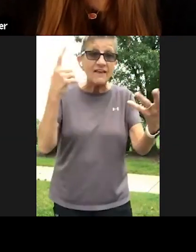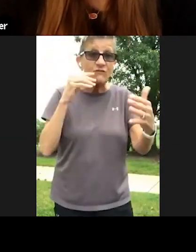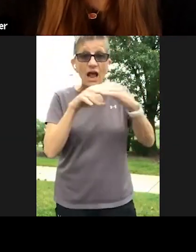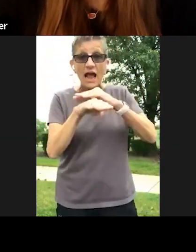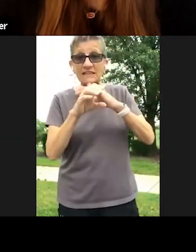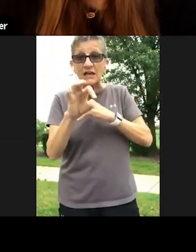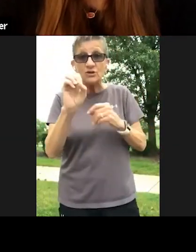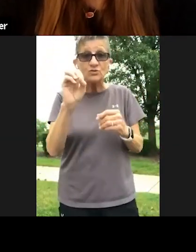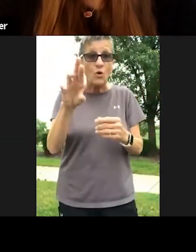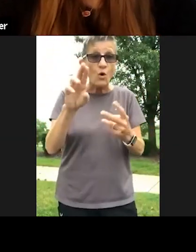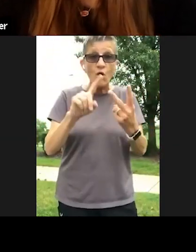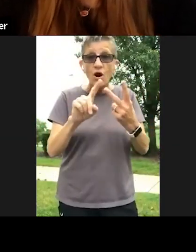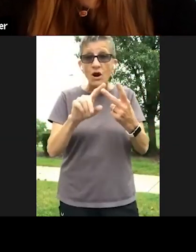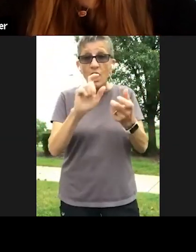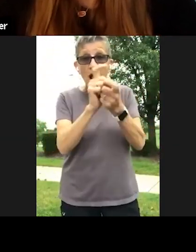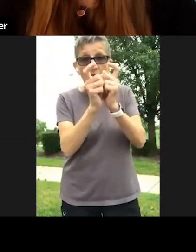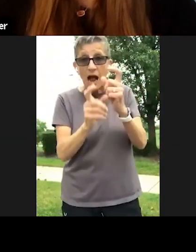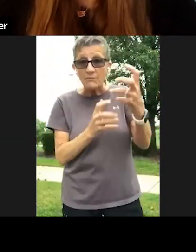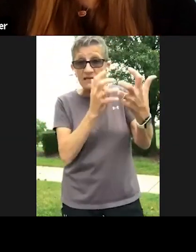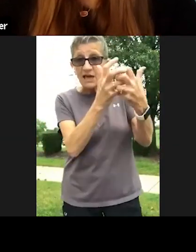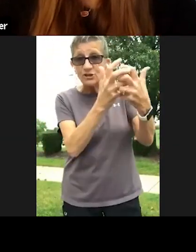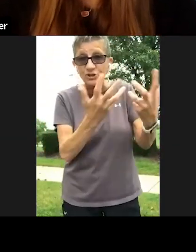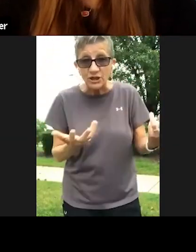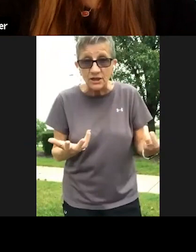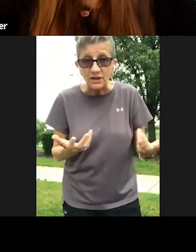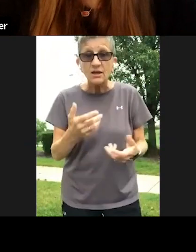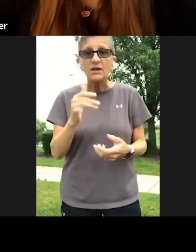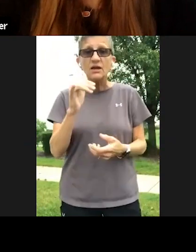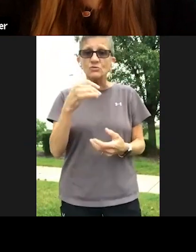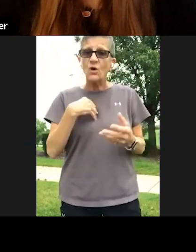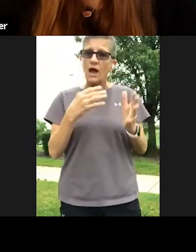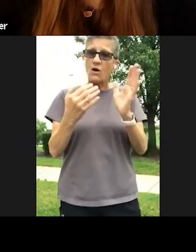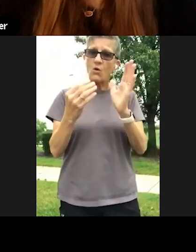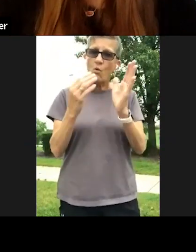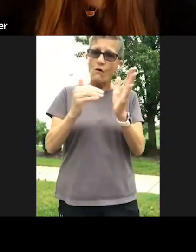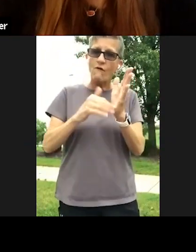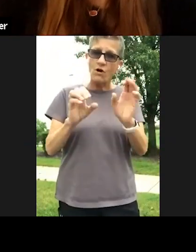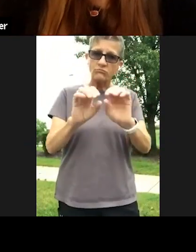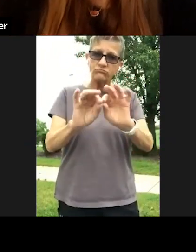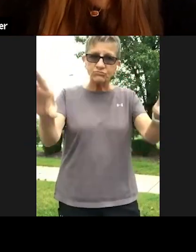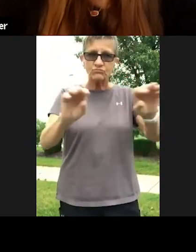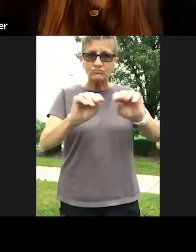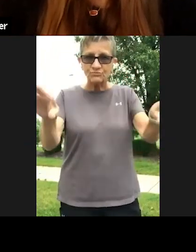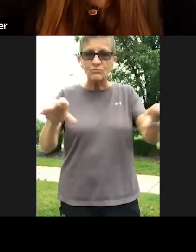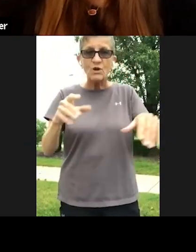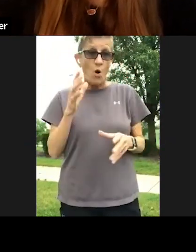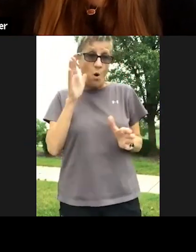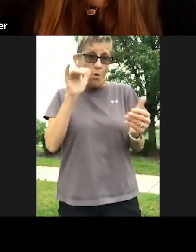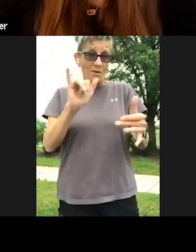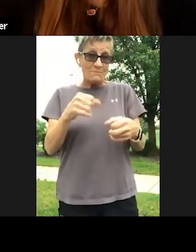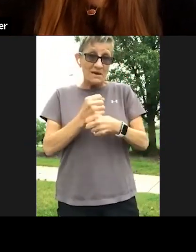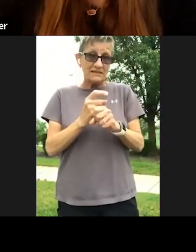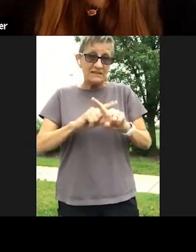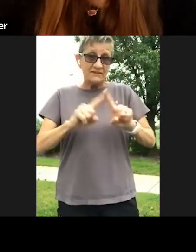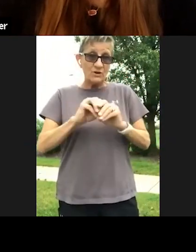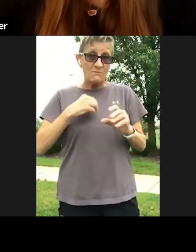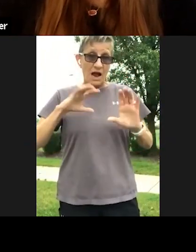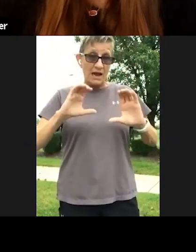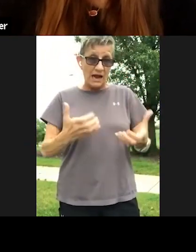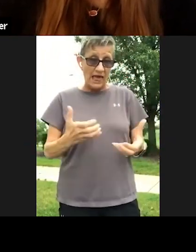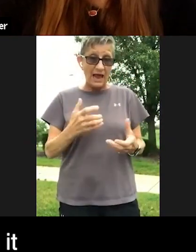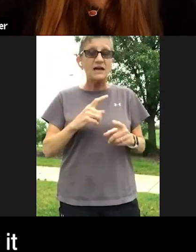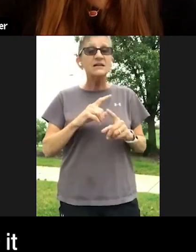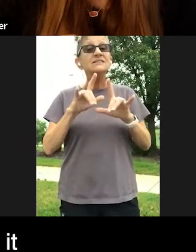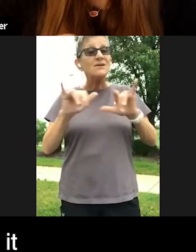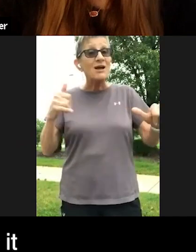right? It's just that presence. And I'm hoping that not only will that make a difference in my class, I'm also hoping that students will get used to it in